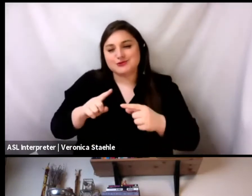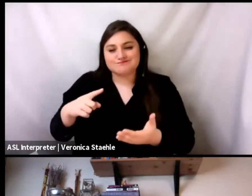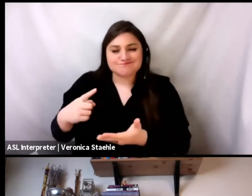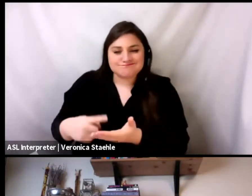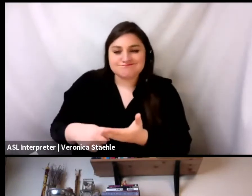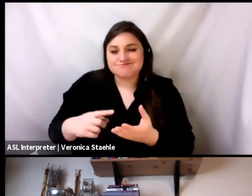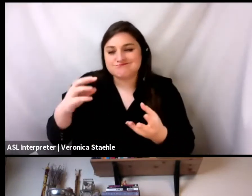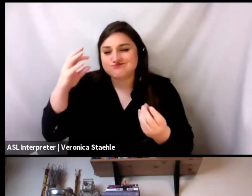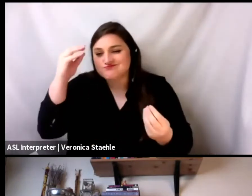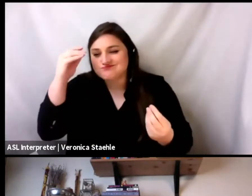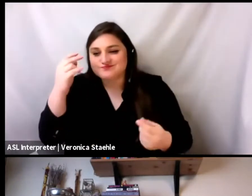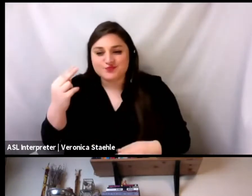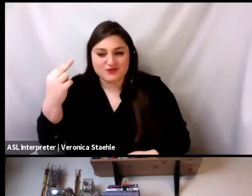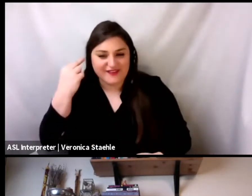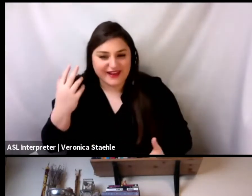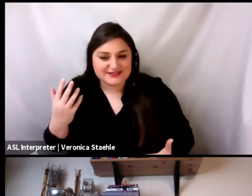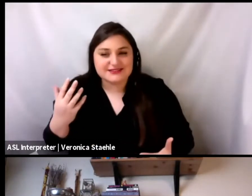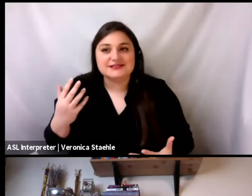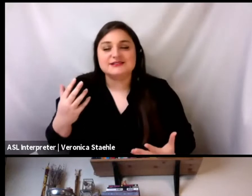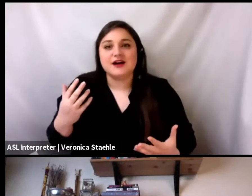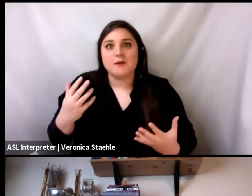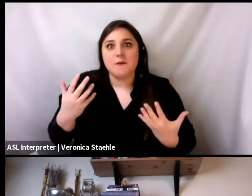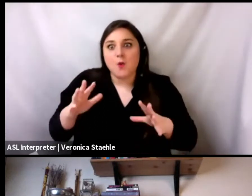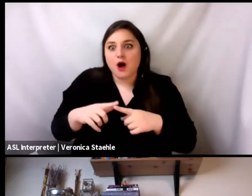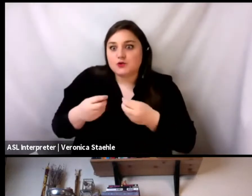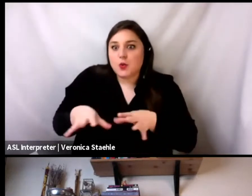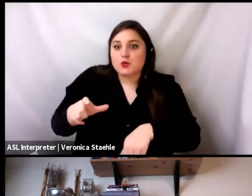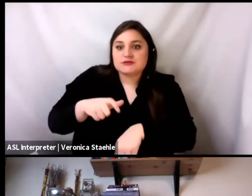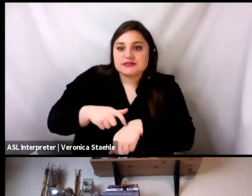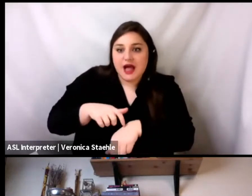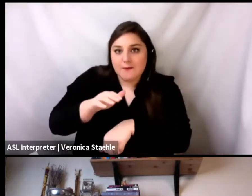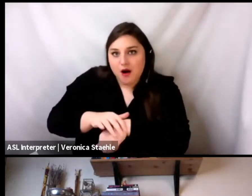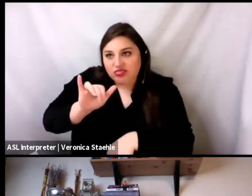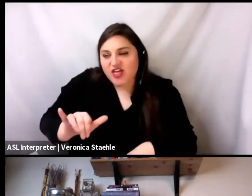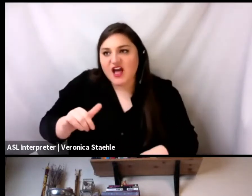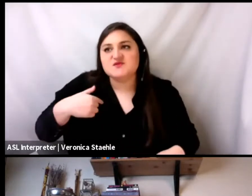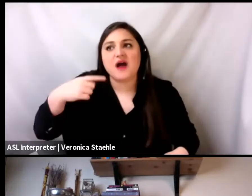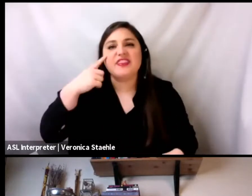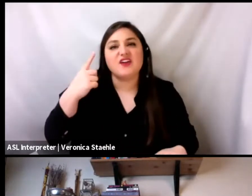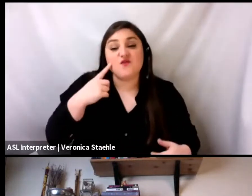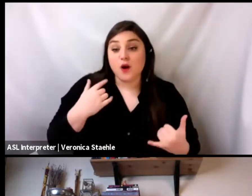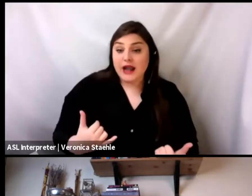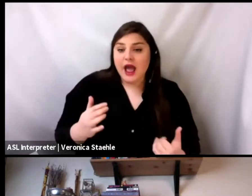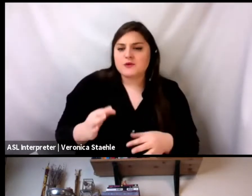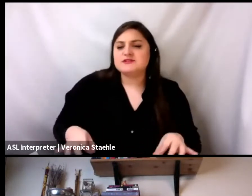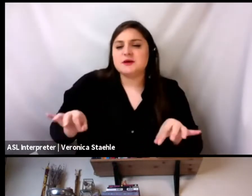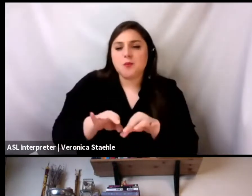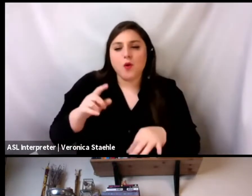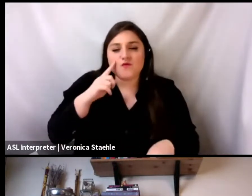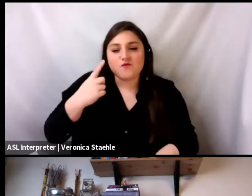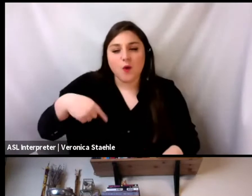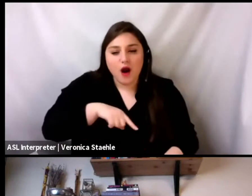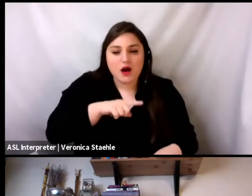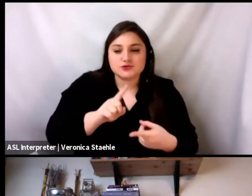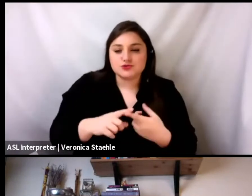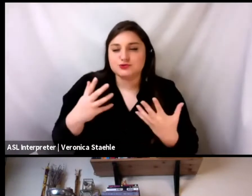But I do think that the goal is to begin and to depart and to start